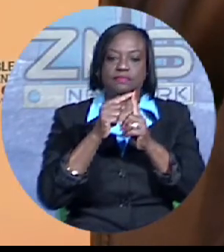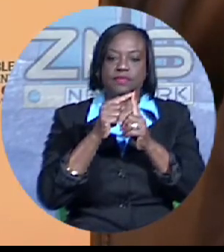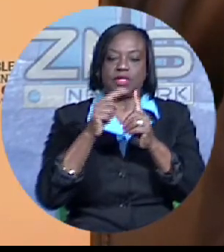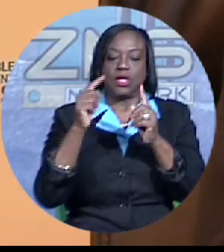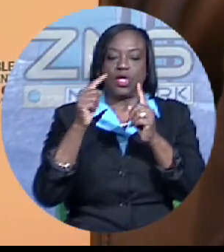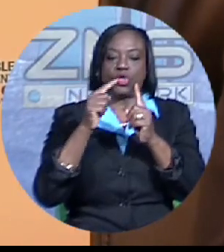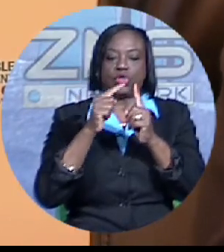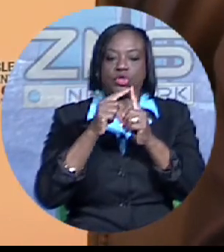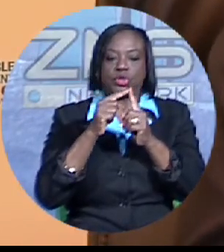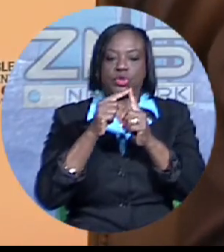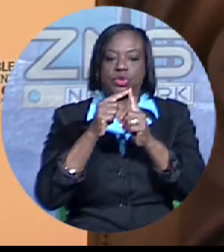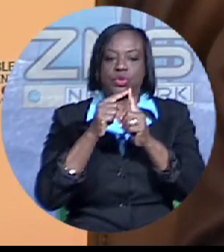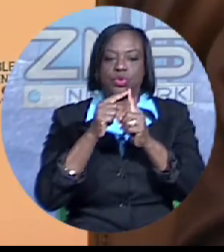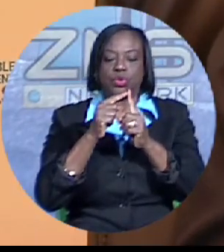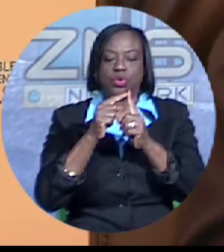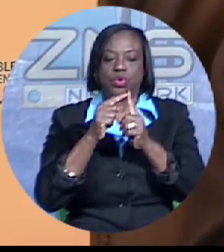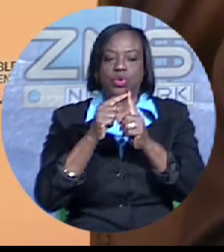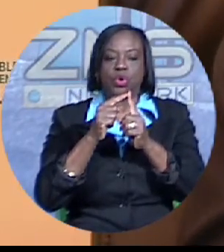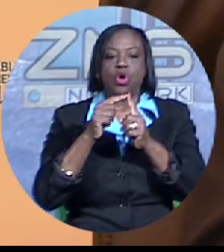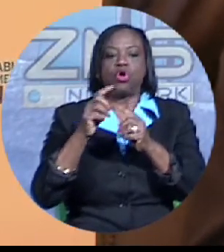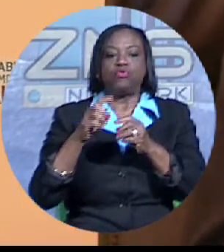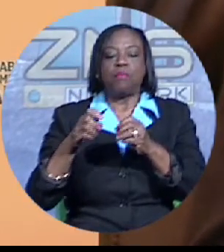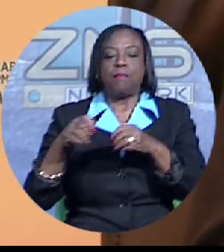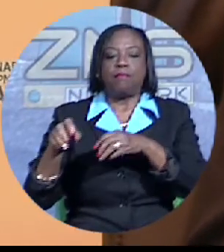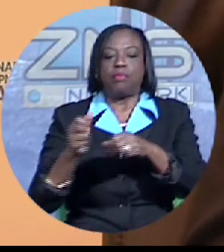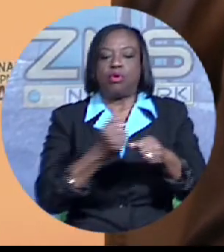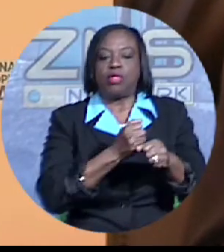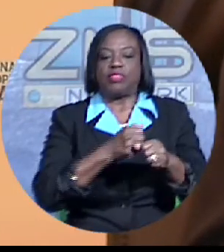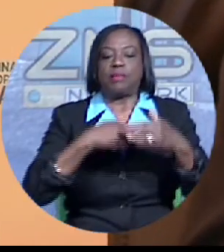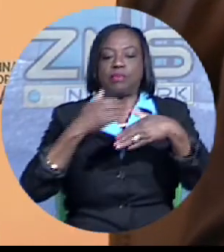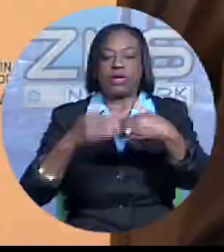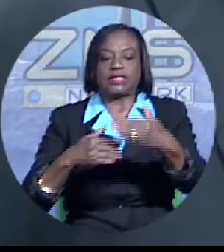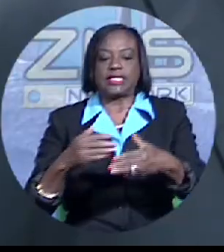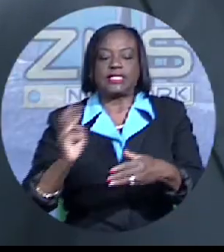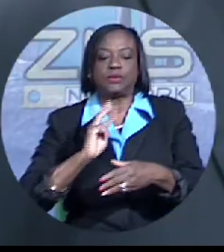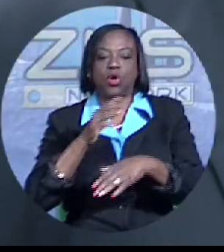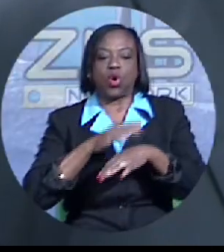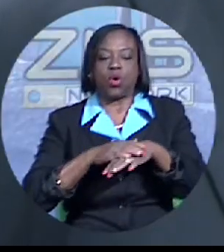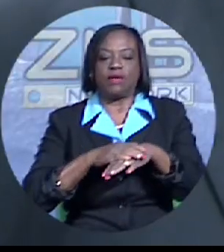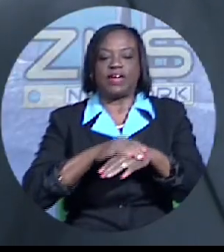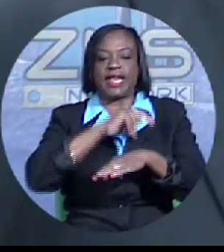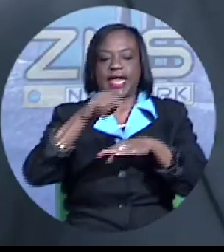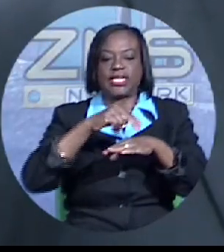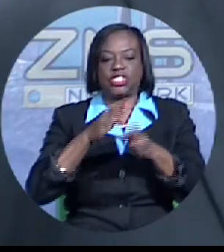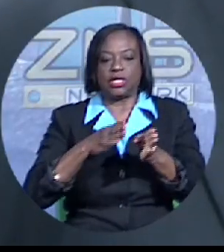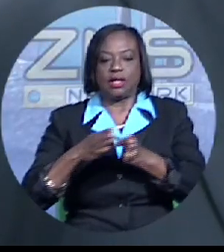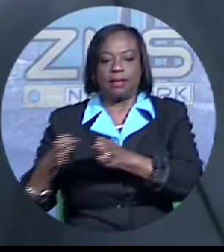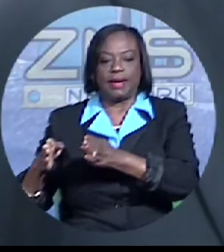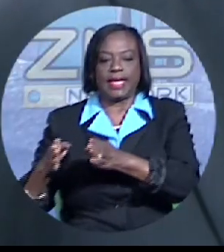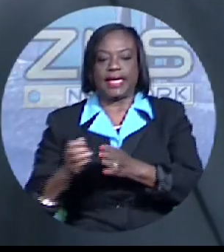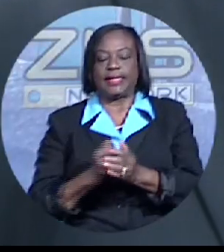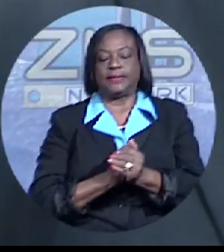to most certainly drive the process that we are on with our national plan. Clint Watson, ZNS Network News.